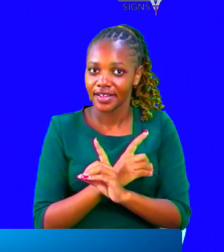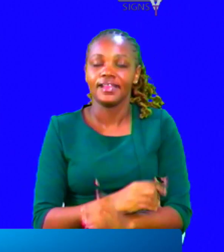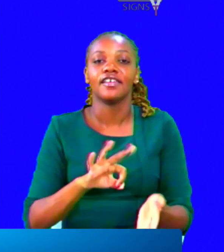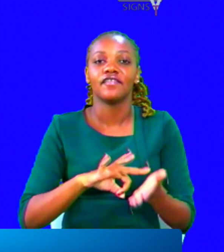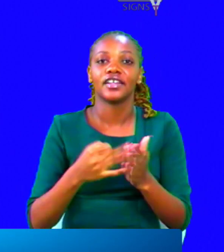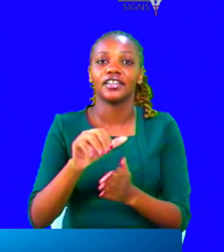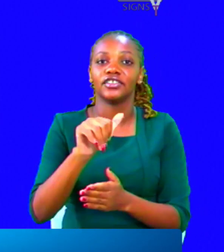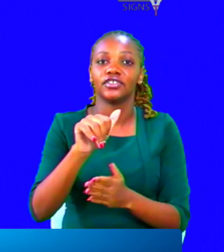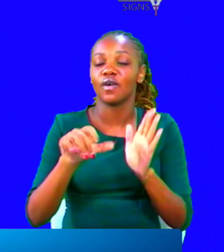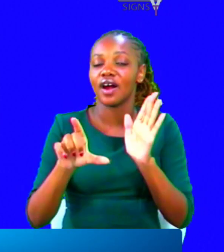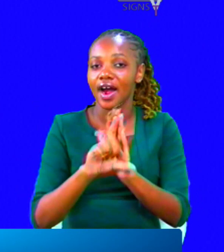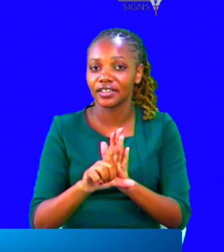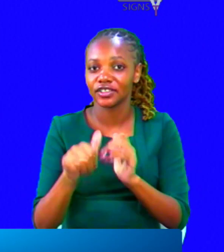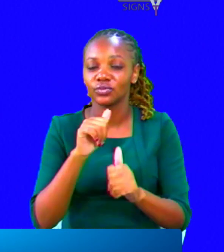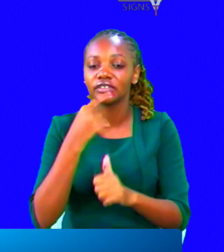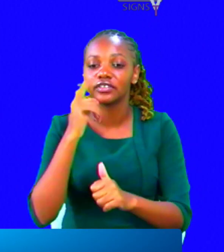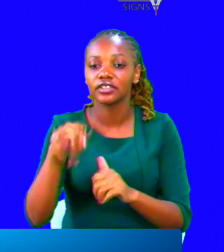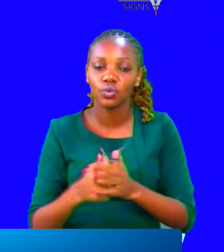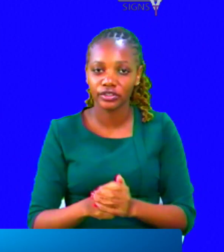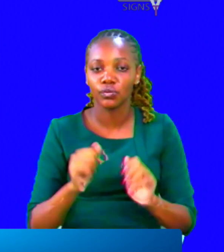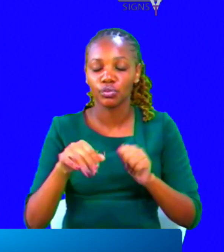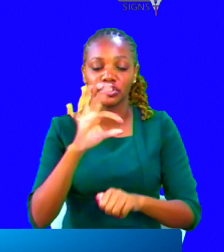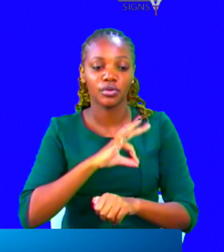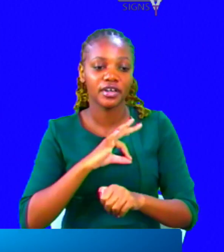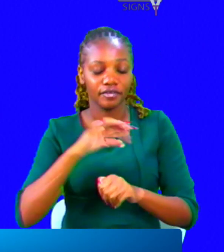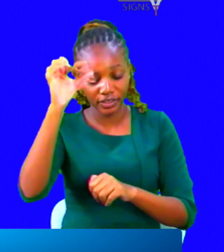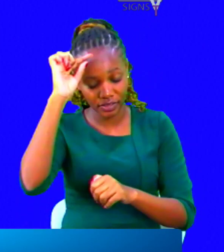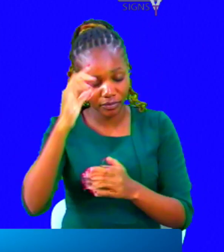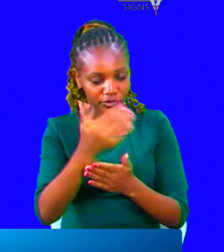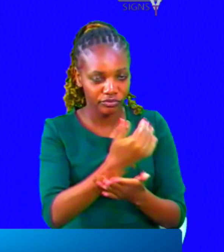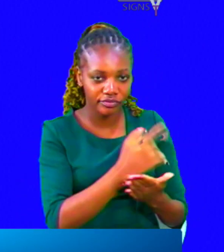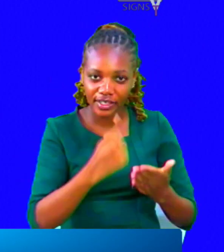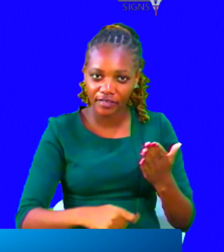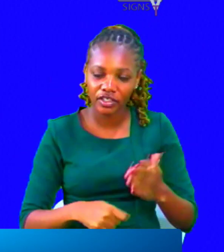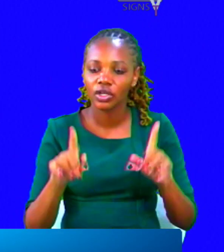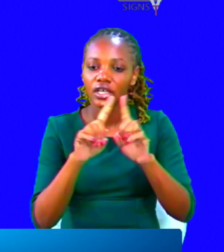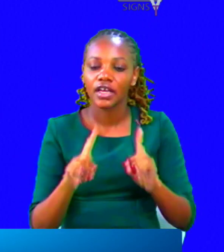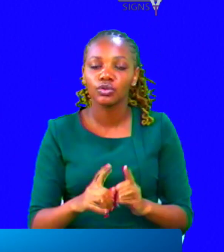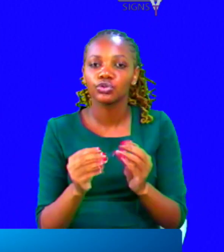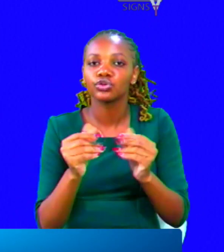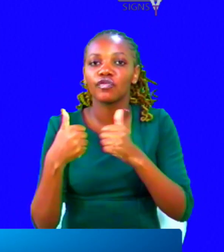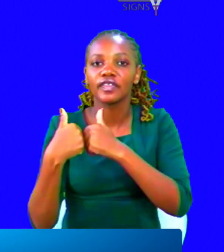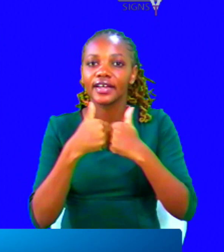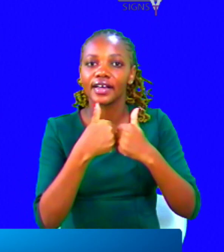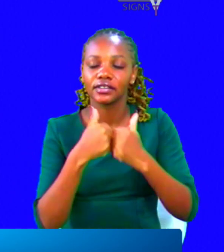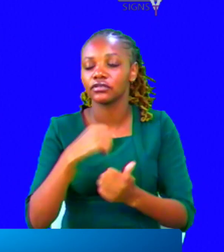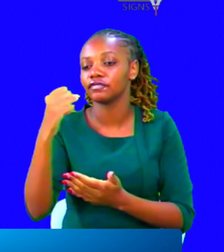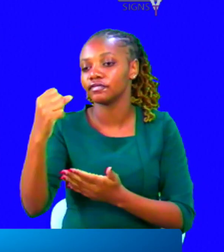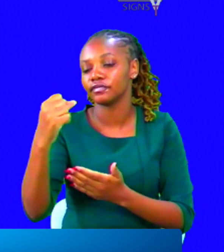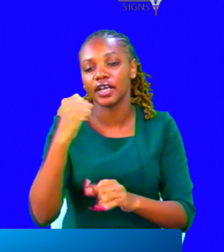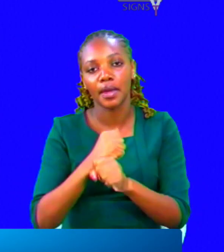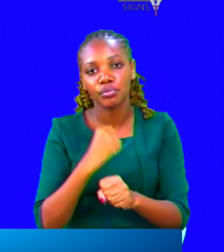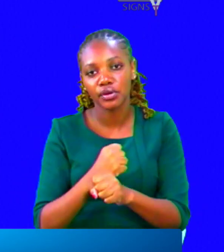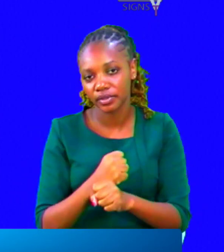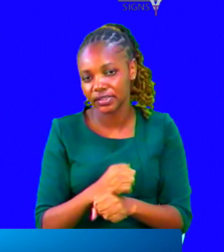contains tax measures that will not only benefit government in raising revenue to develop the country, but also tackle the challenge of